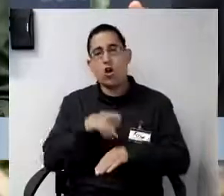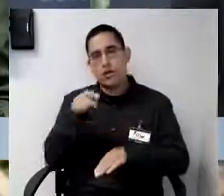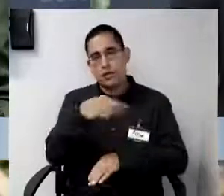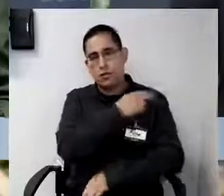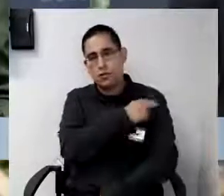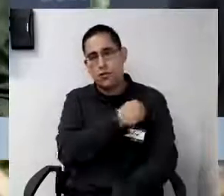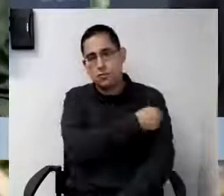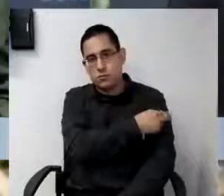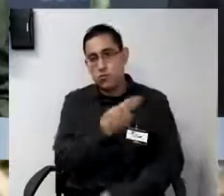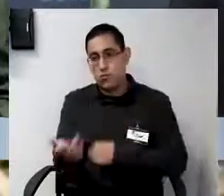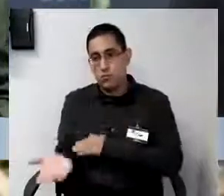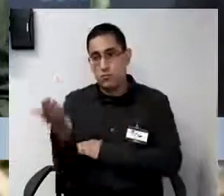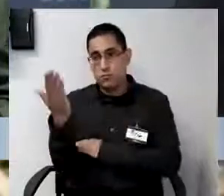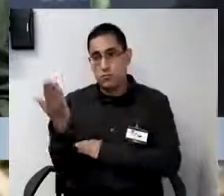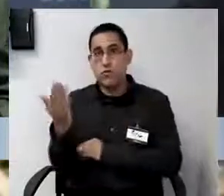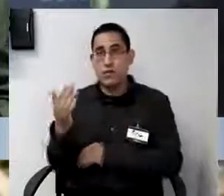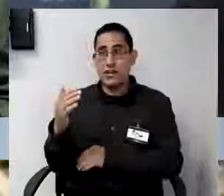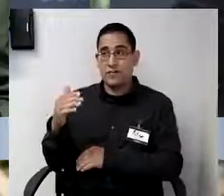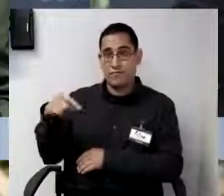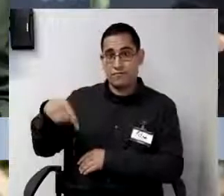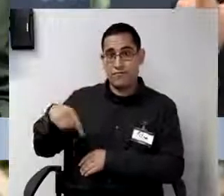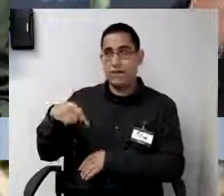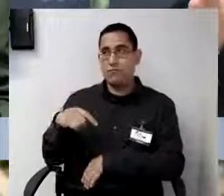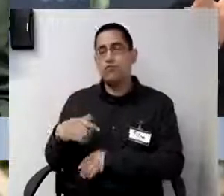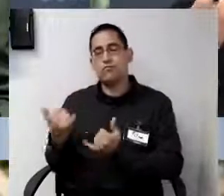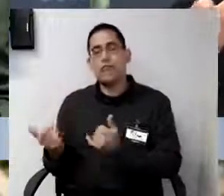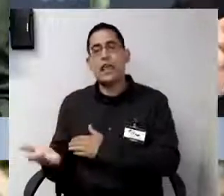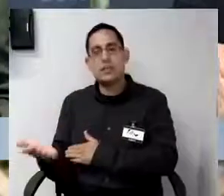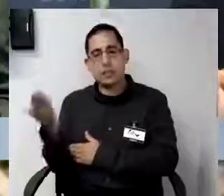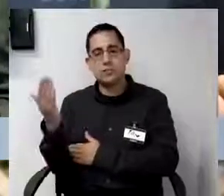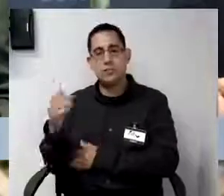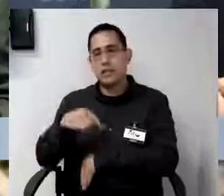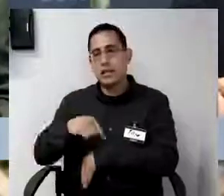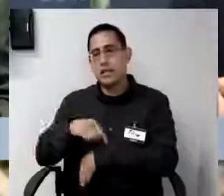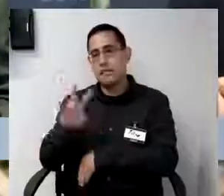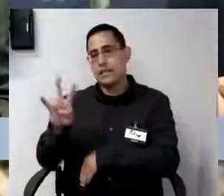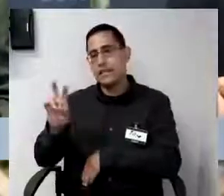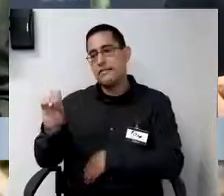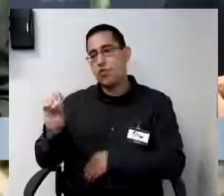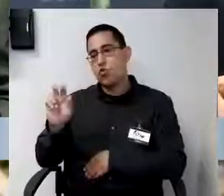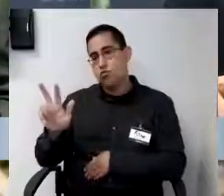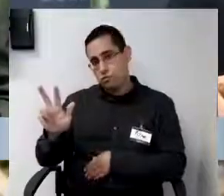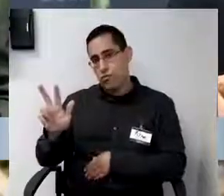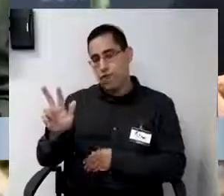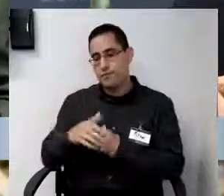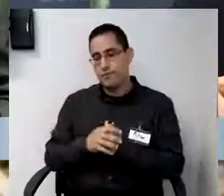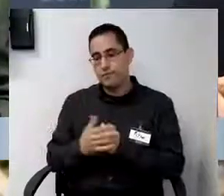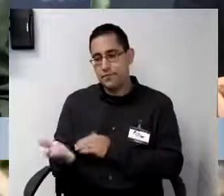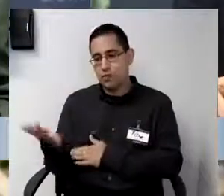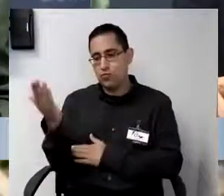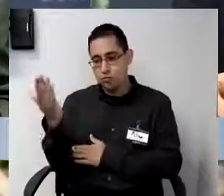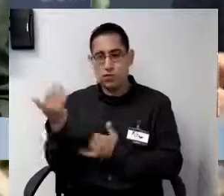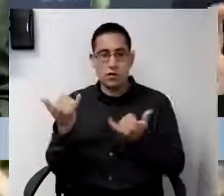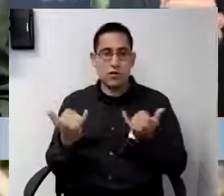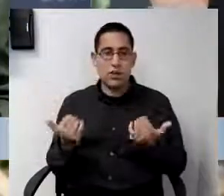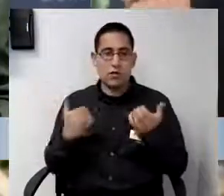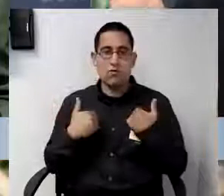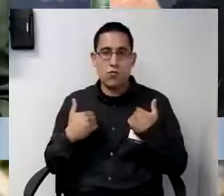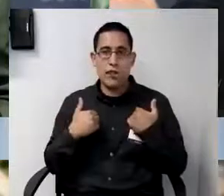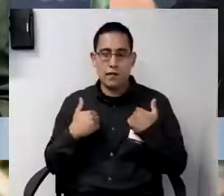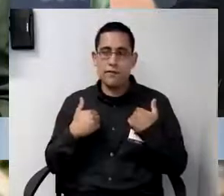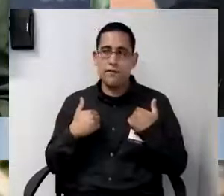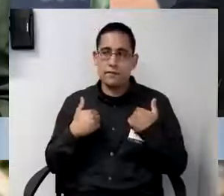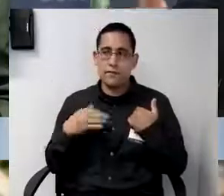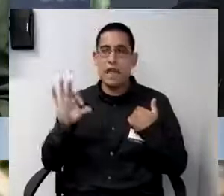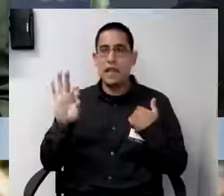at 7:03, we are running at the medical center a 90% occupancy rate. Now it's